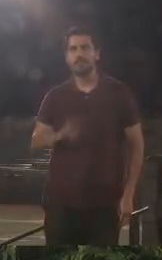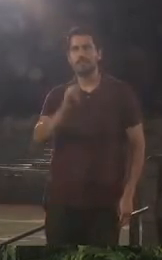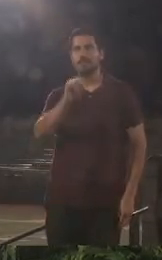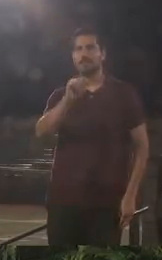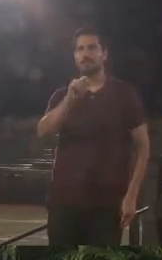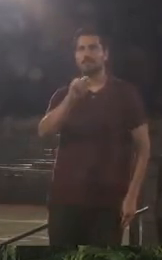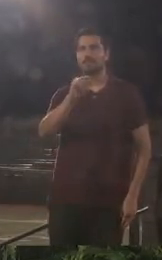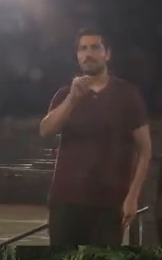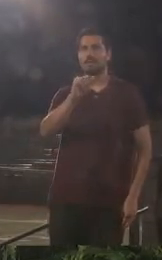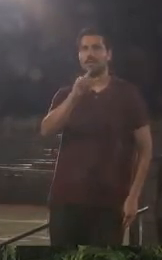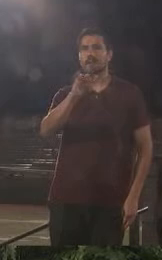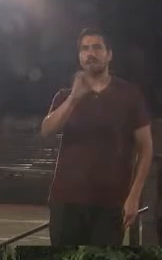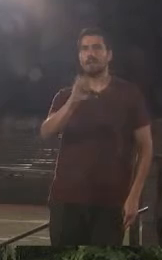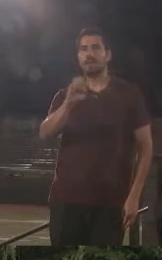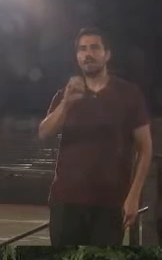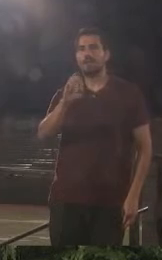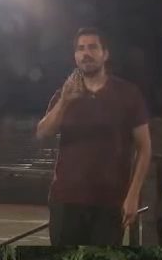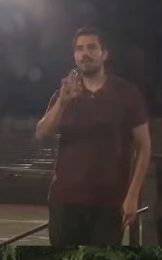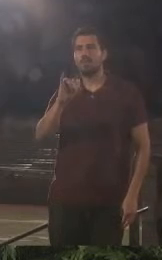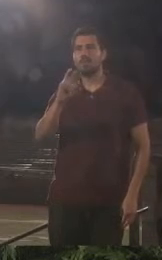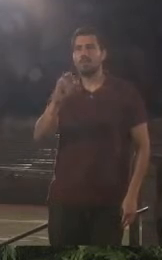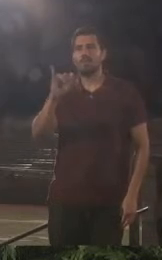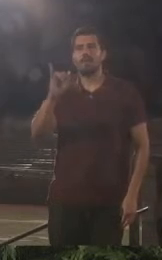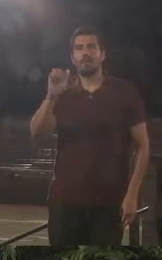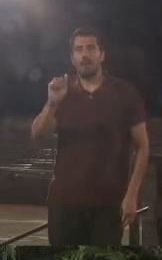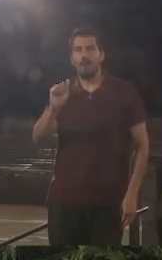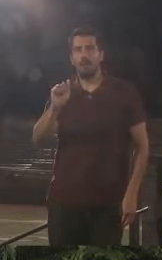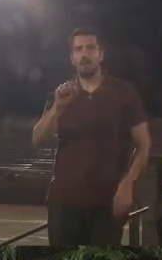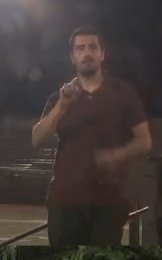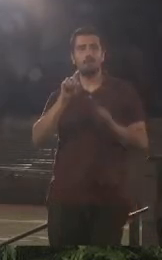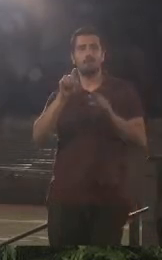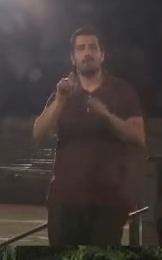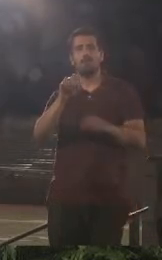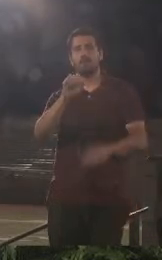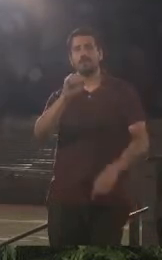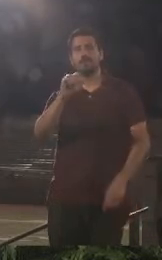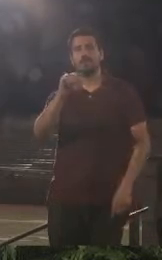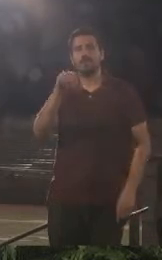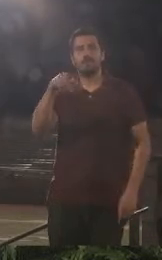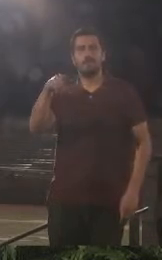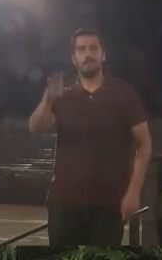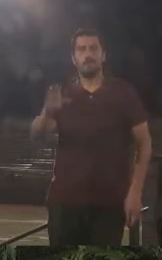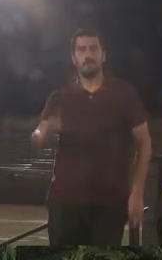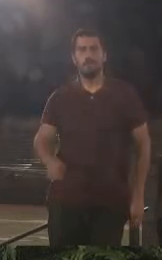Natalie Ann Rivera will be attending St. Philip's College.